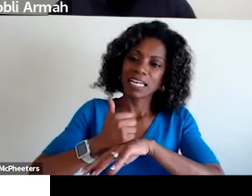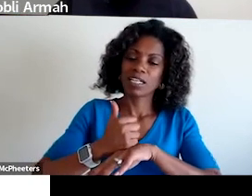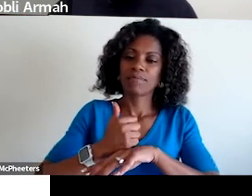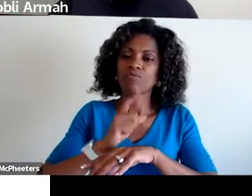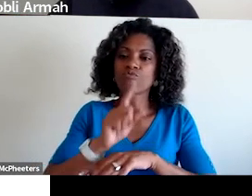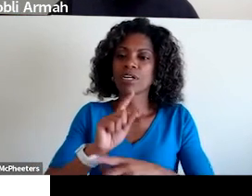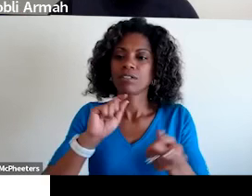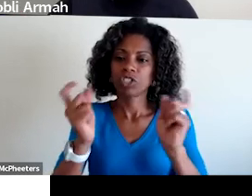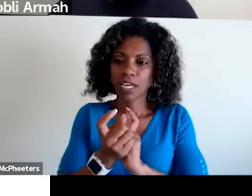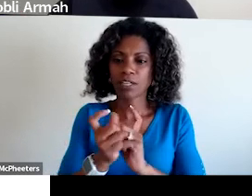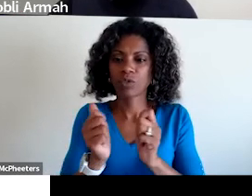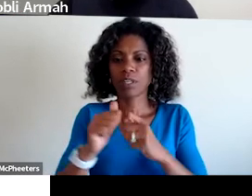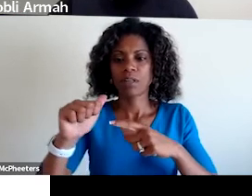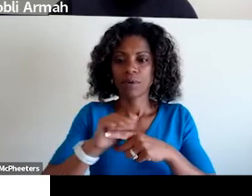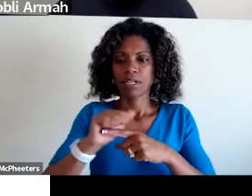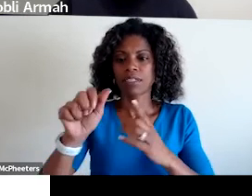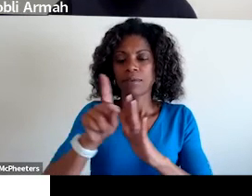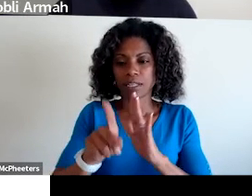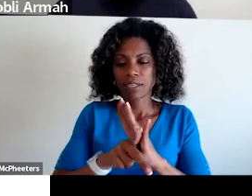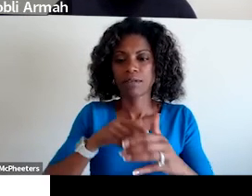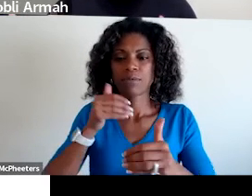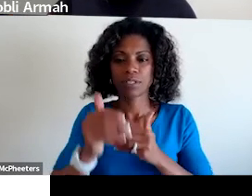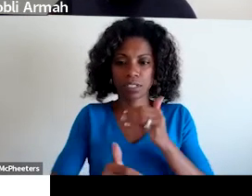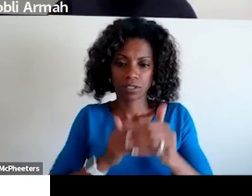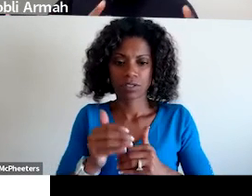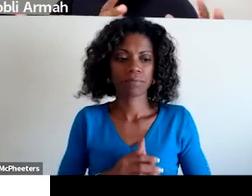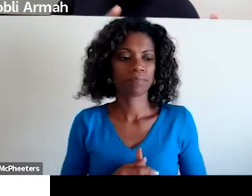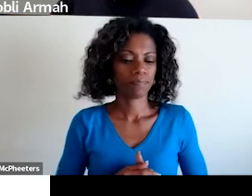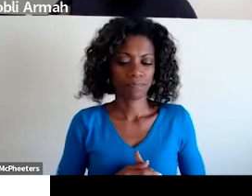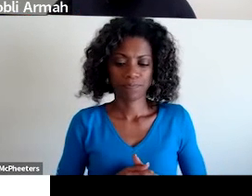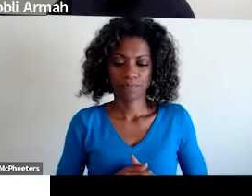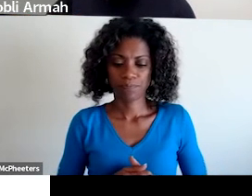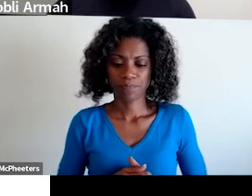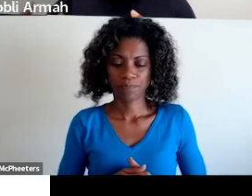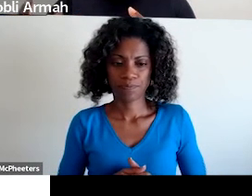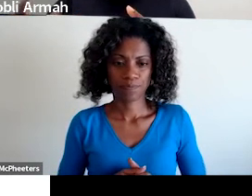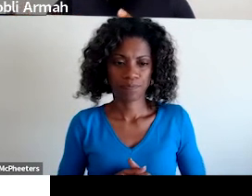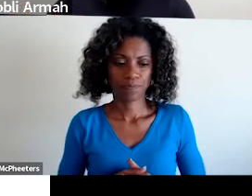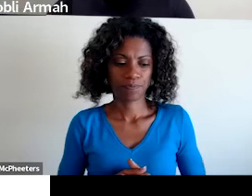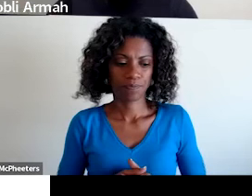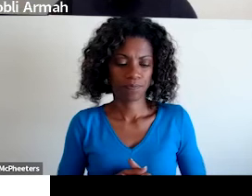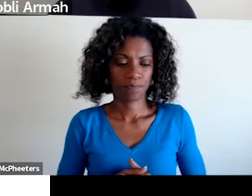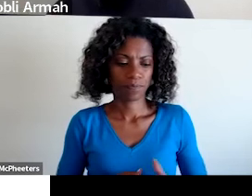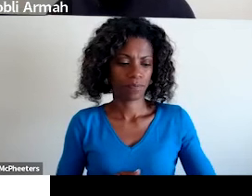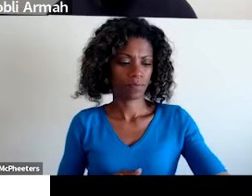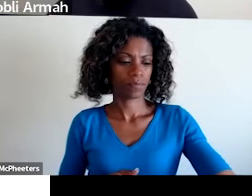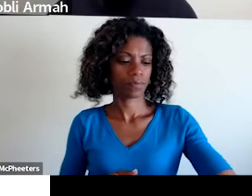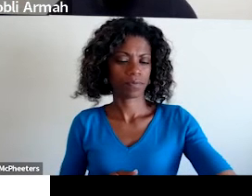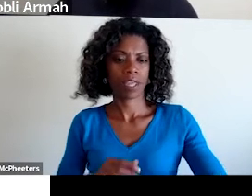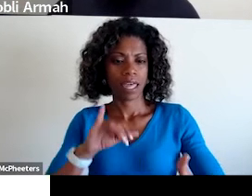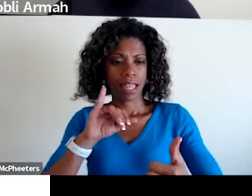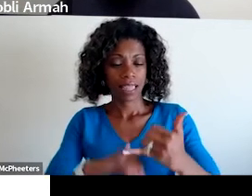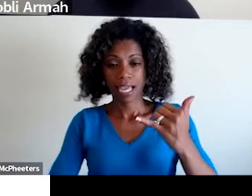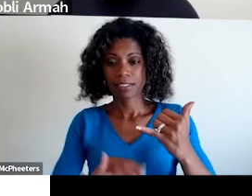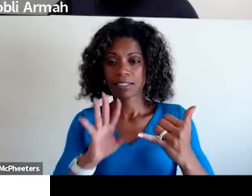to your mission. I think the last thing that I want to talk about in this section of how to make this conversation continue, or how do you move through